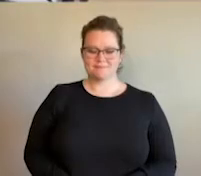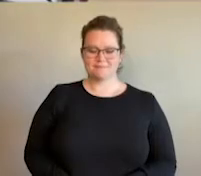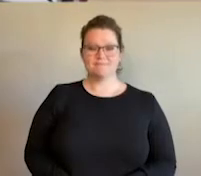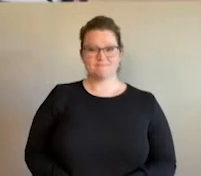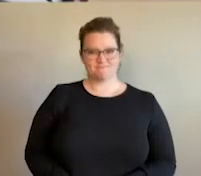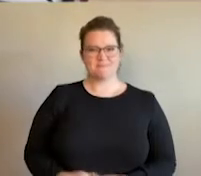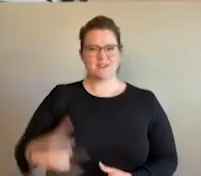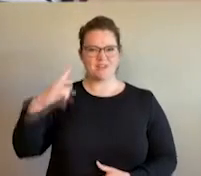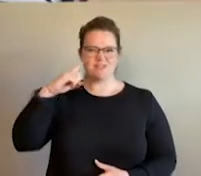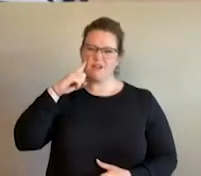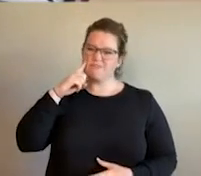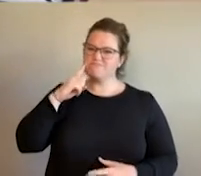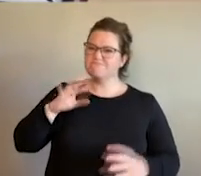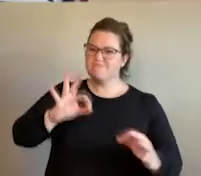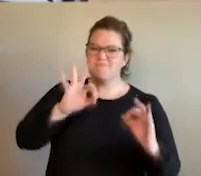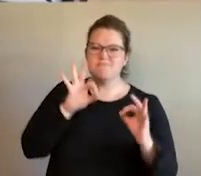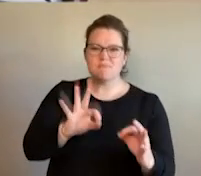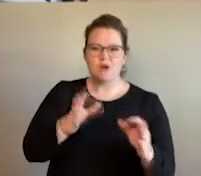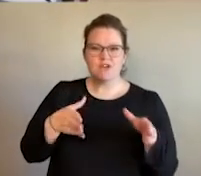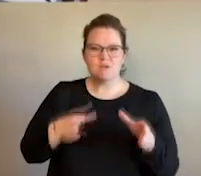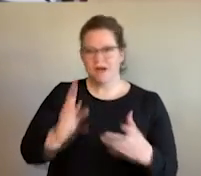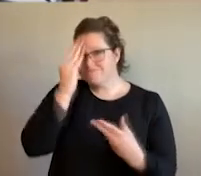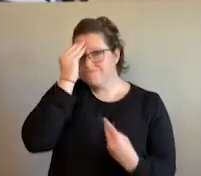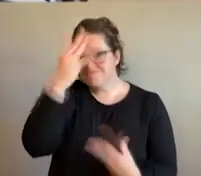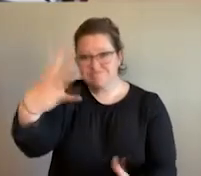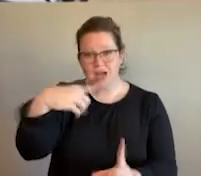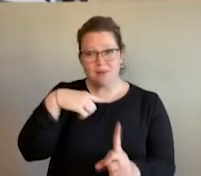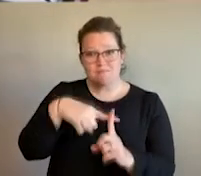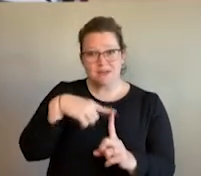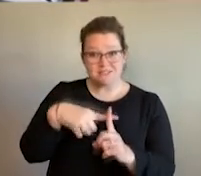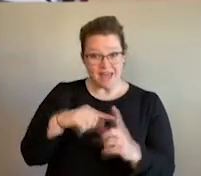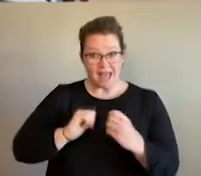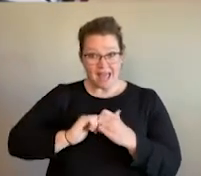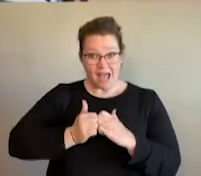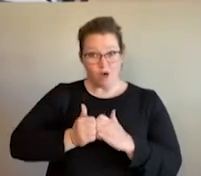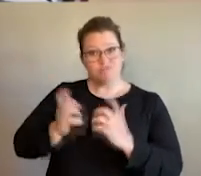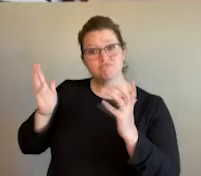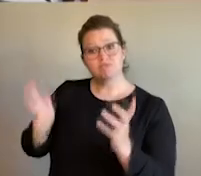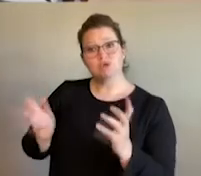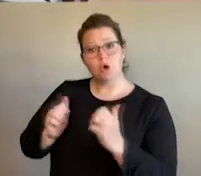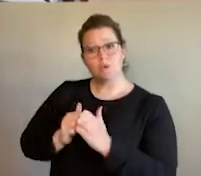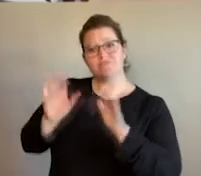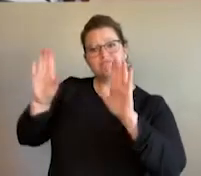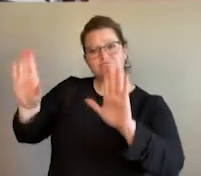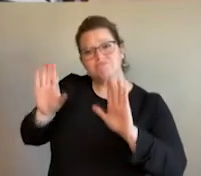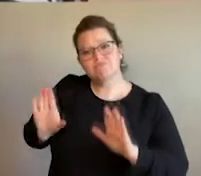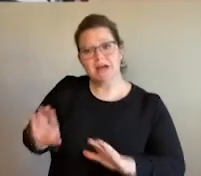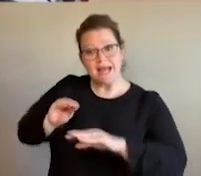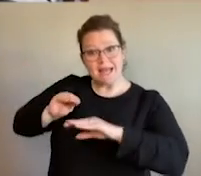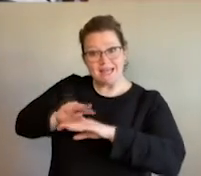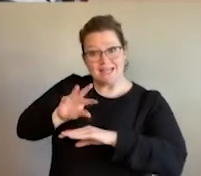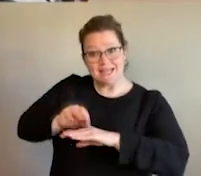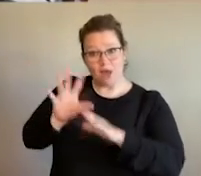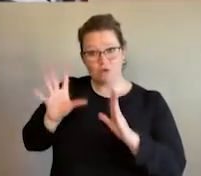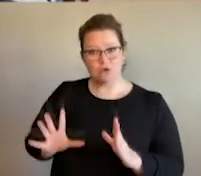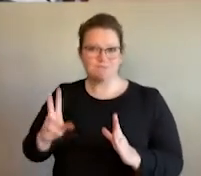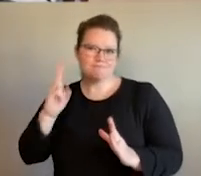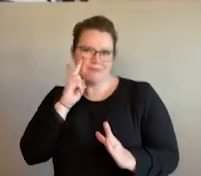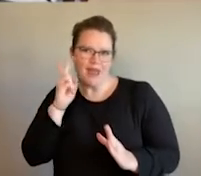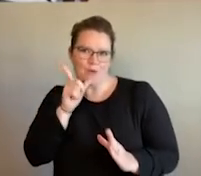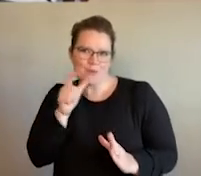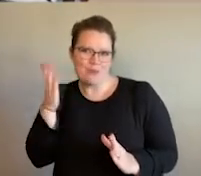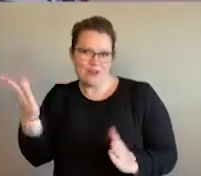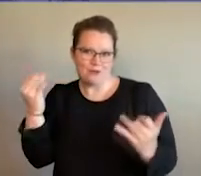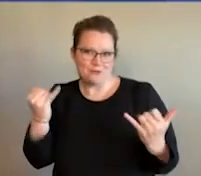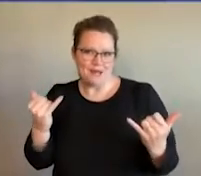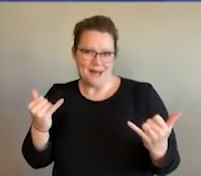I couldn't think of any better way to bring you some positivity today than being able to talk to some of our incredible counselors. Let's go see who's in our counselor